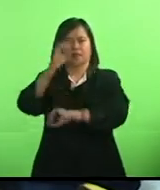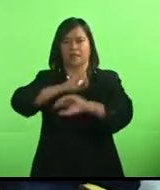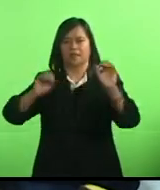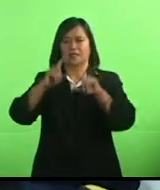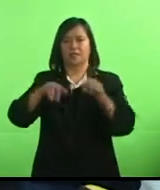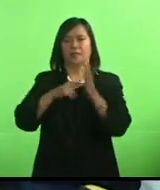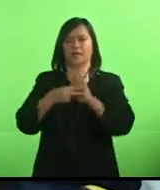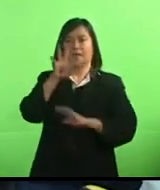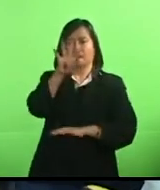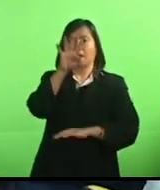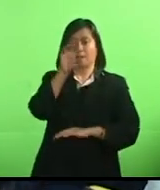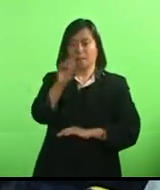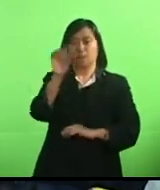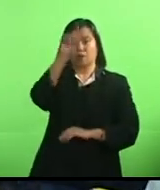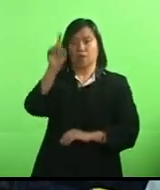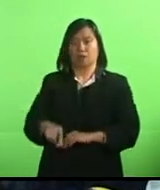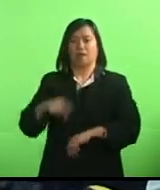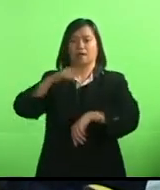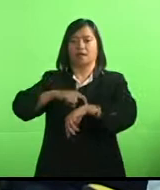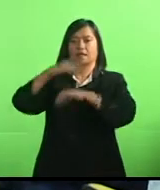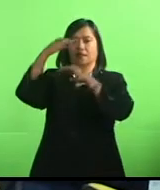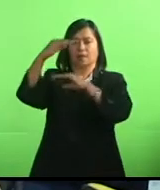40 questions.